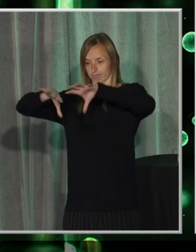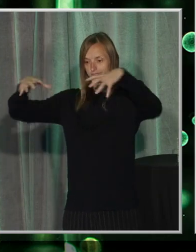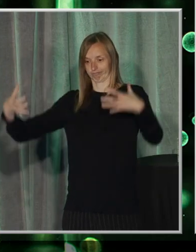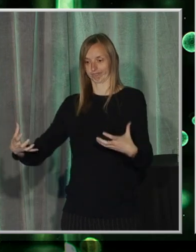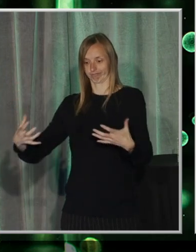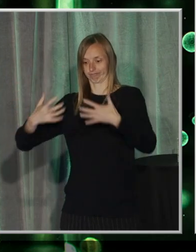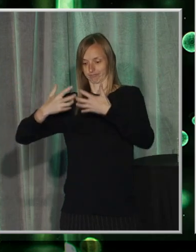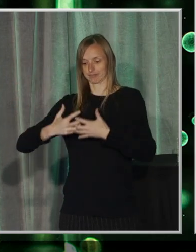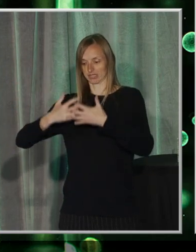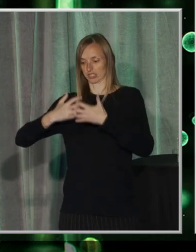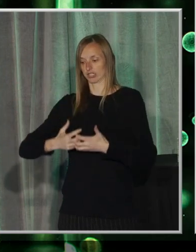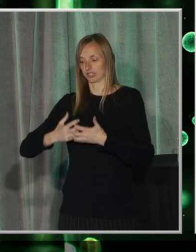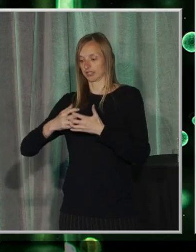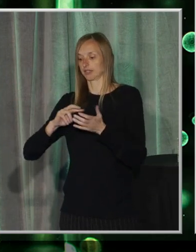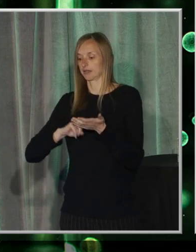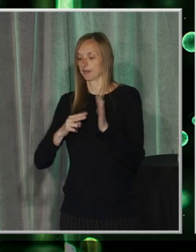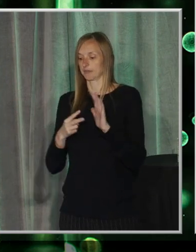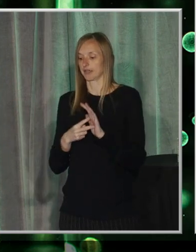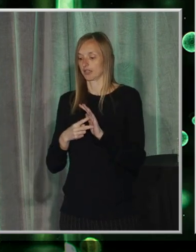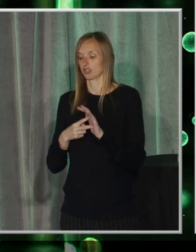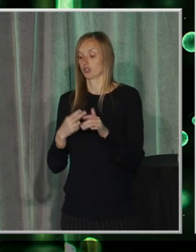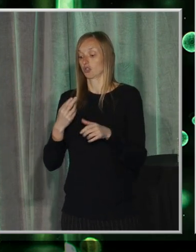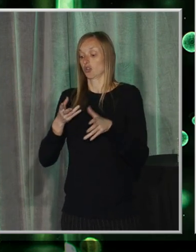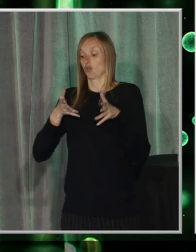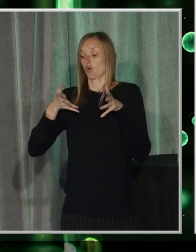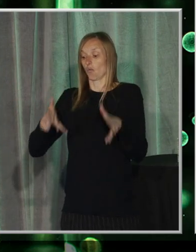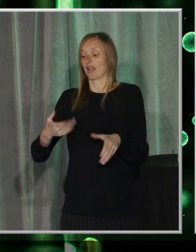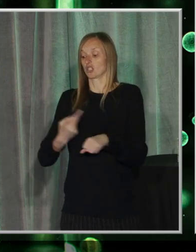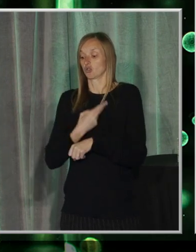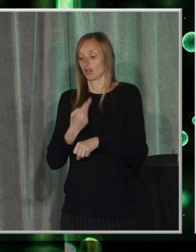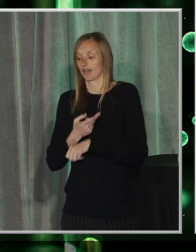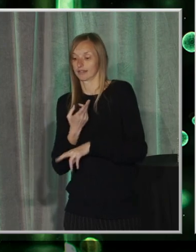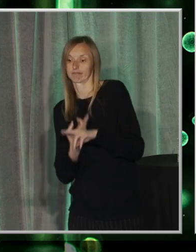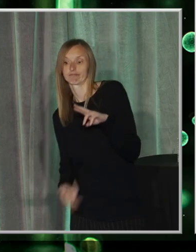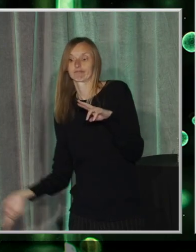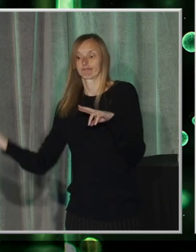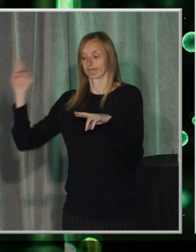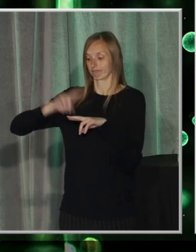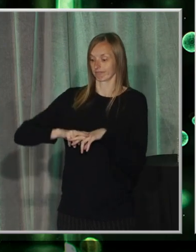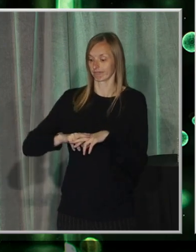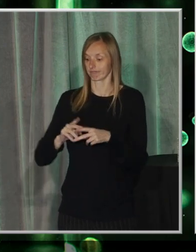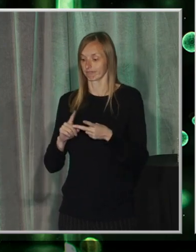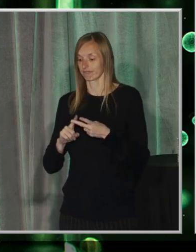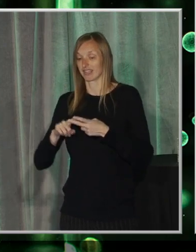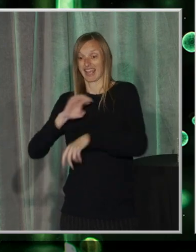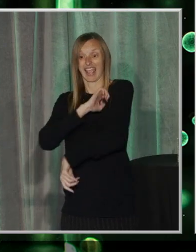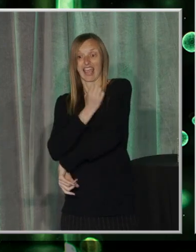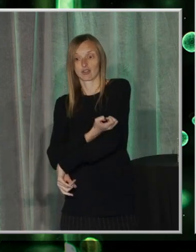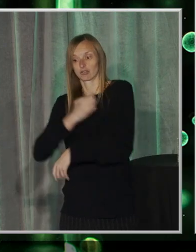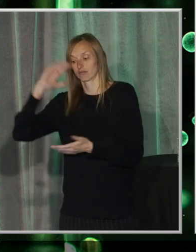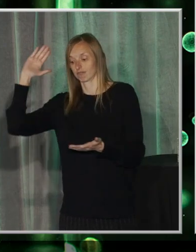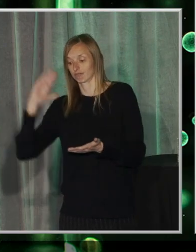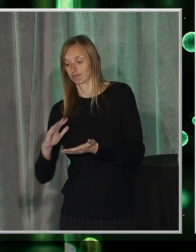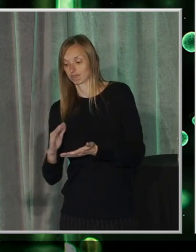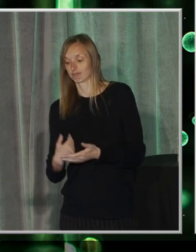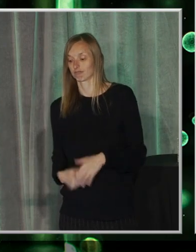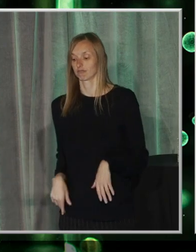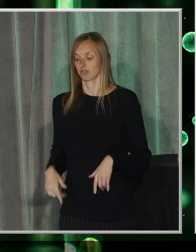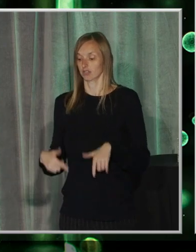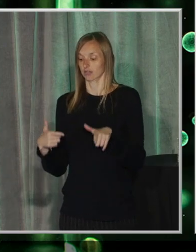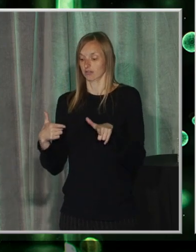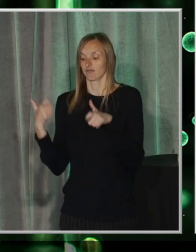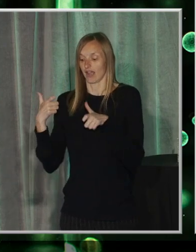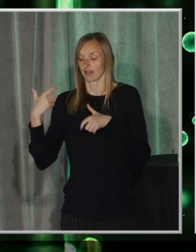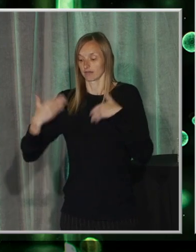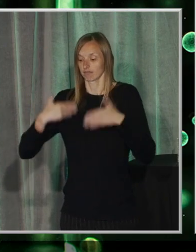can achieve higher waste utilization rate, lower energy consumption, faster processing time,